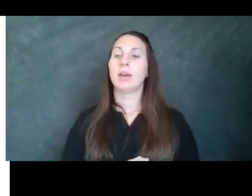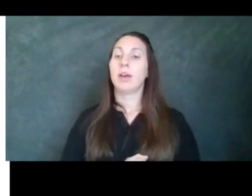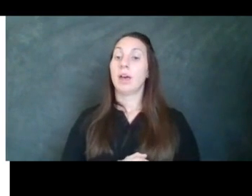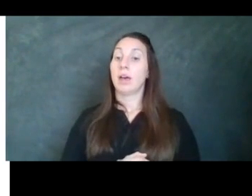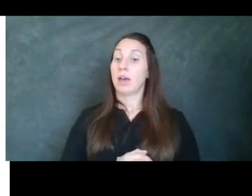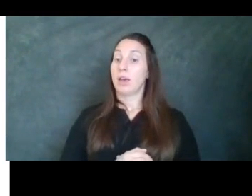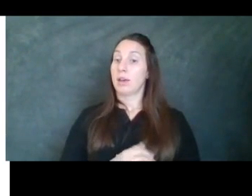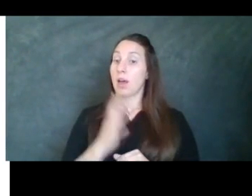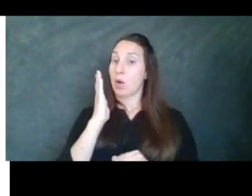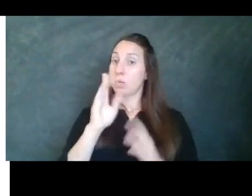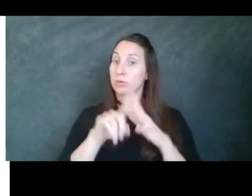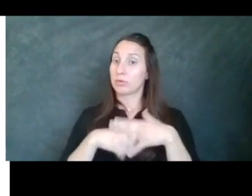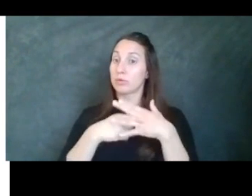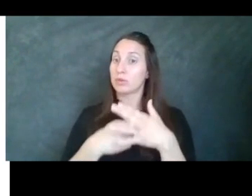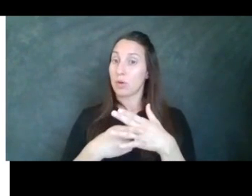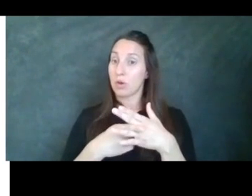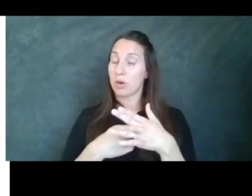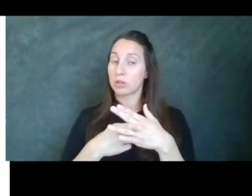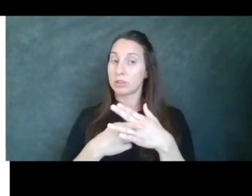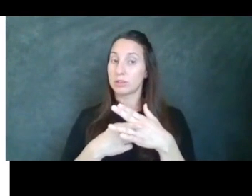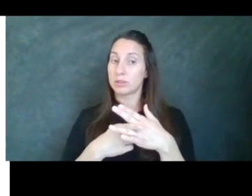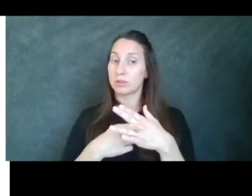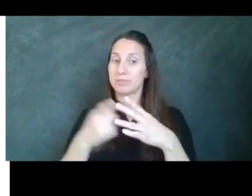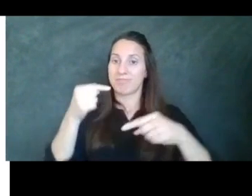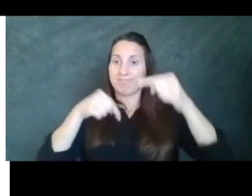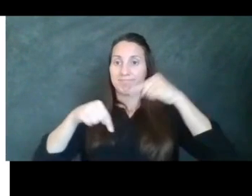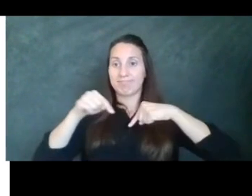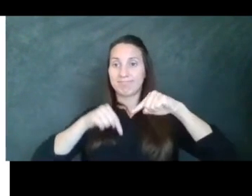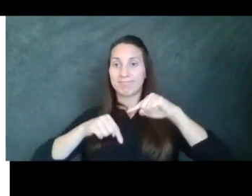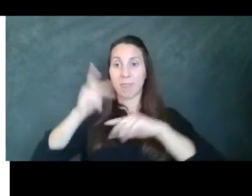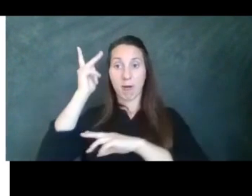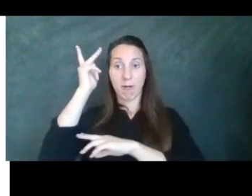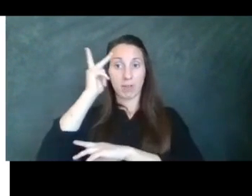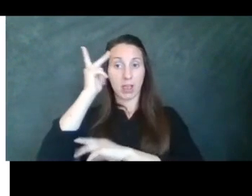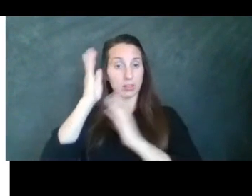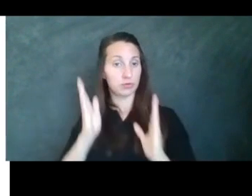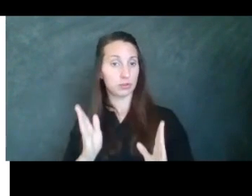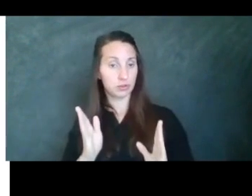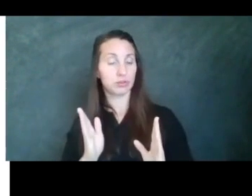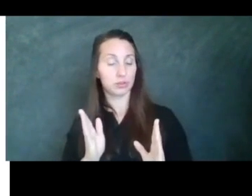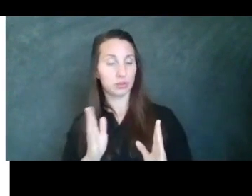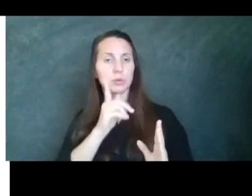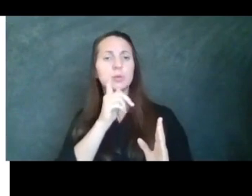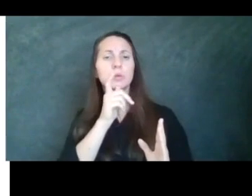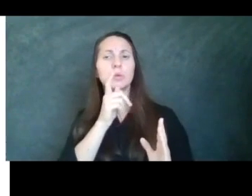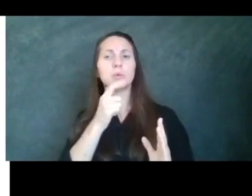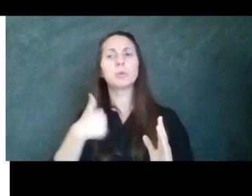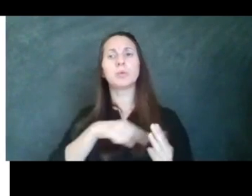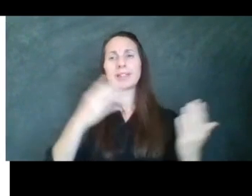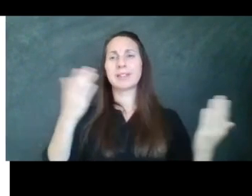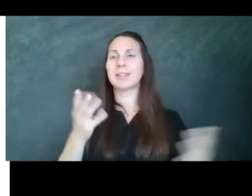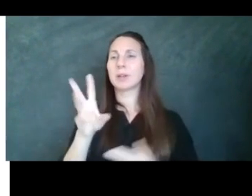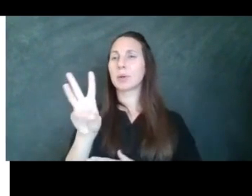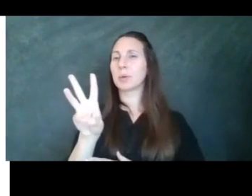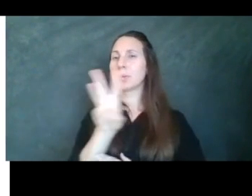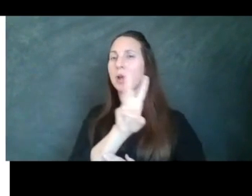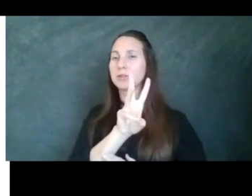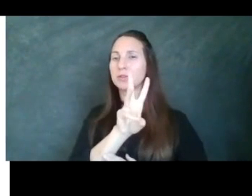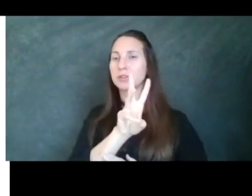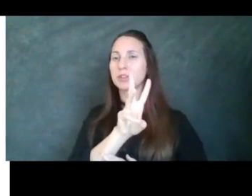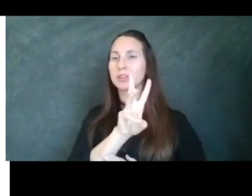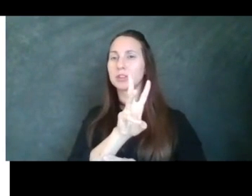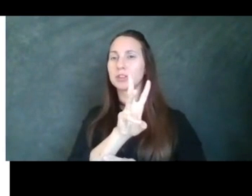back to the philosophers who we in Western civilization often make reference